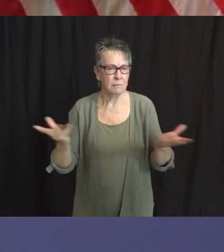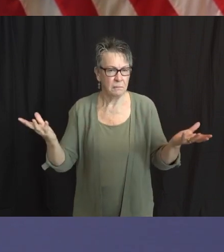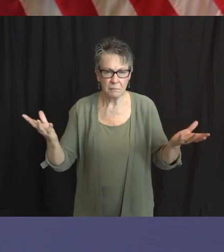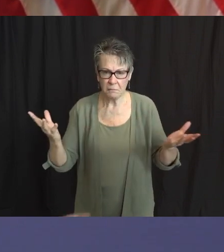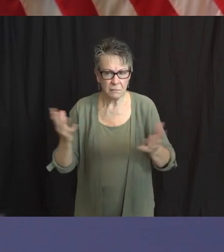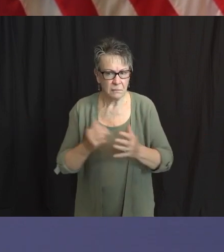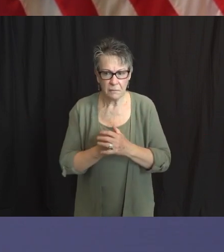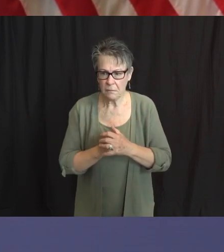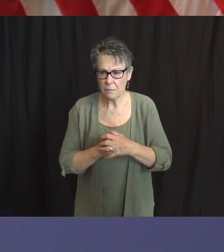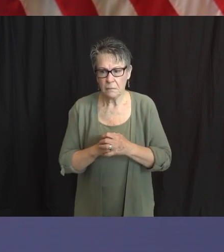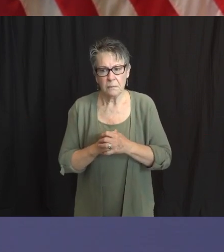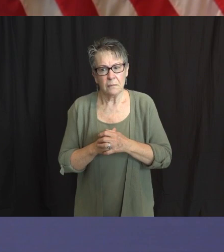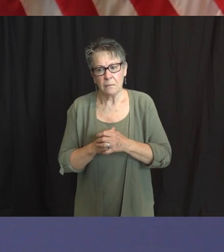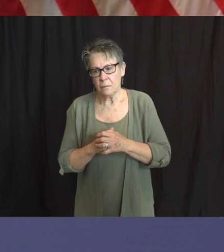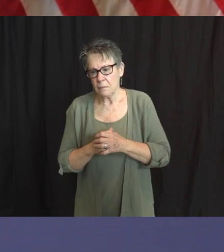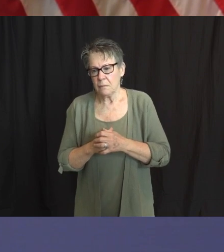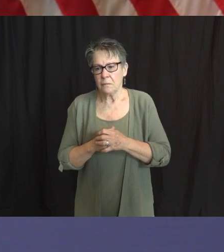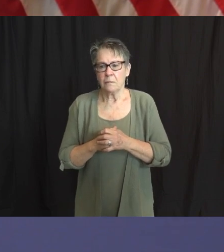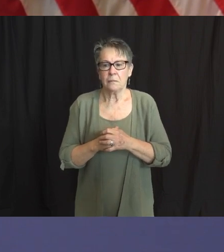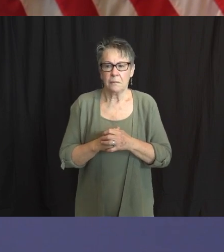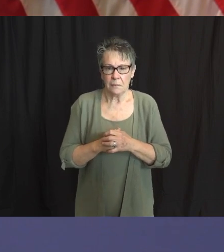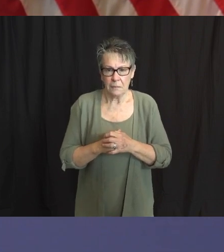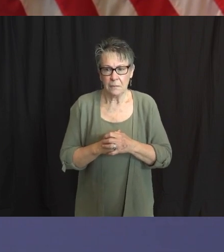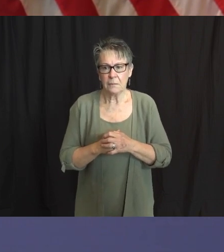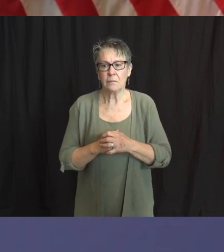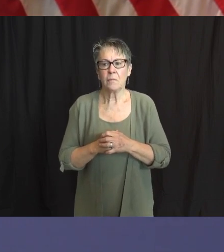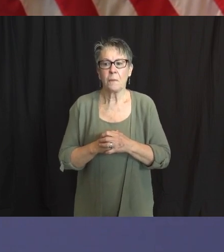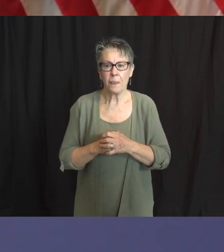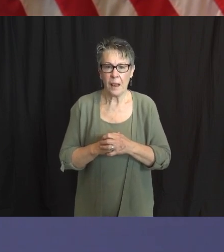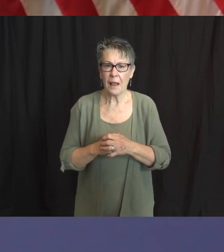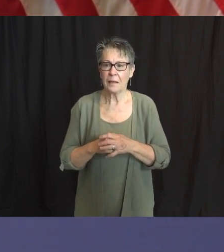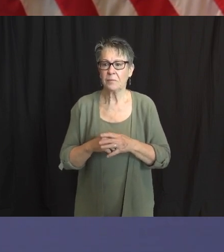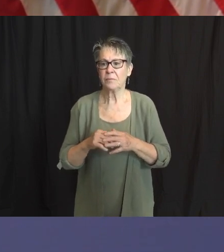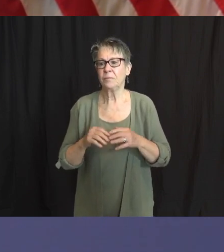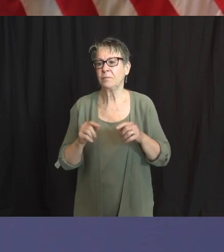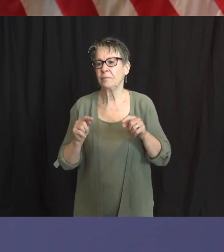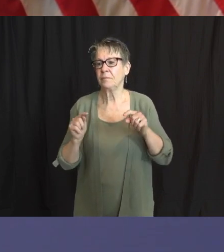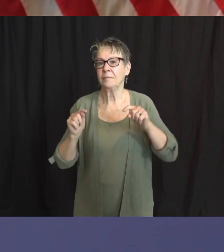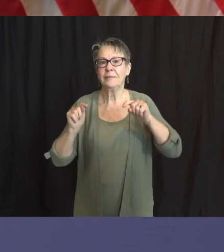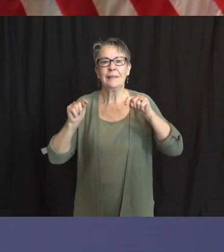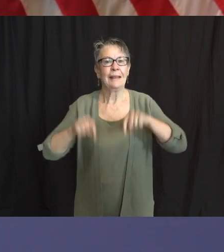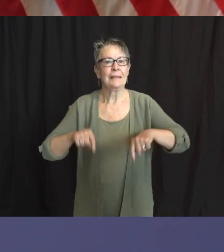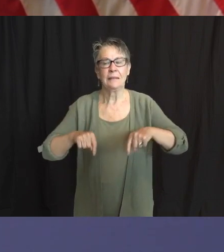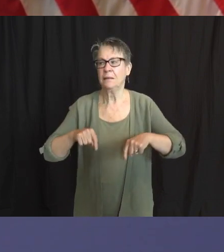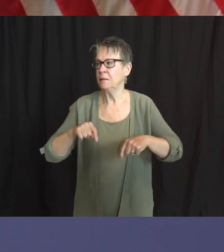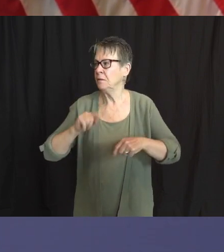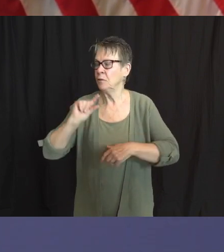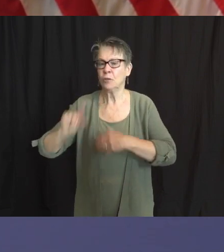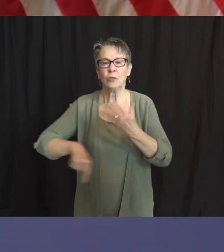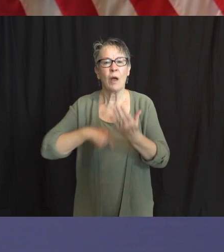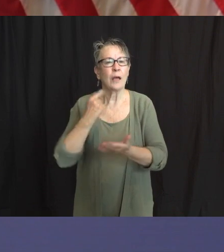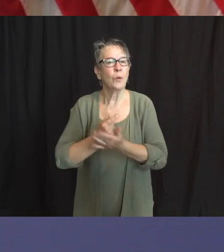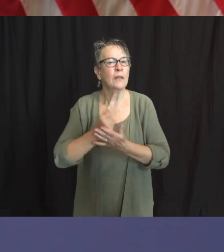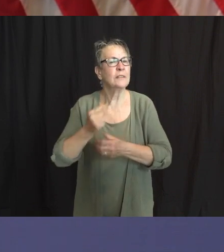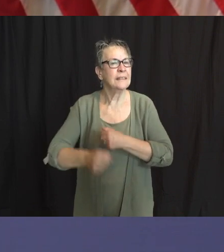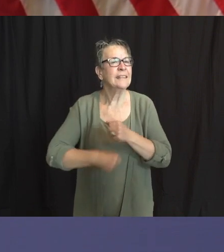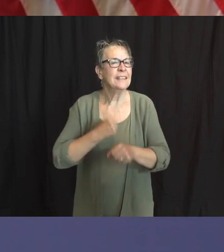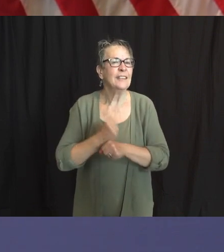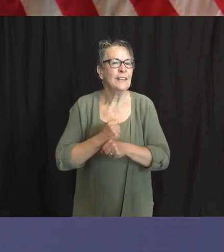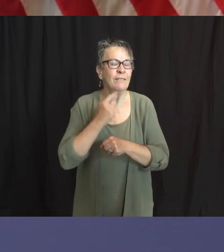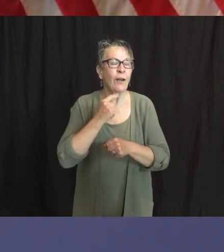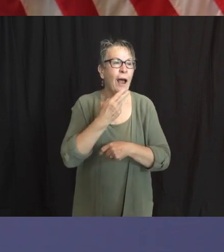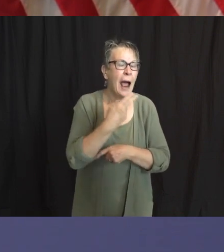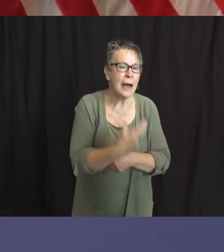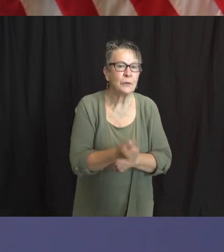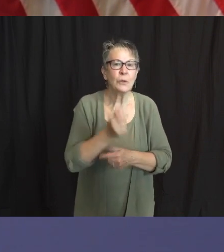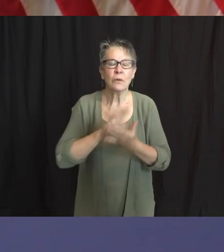is unlike any in any of our lives. I mean, this is literally, I suspect it's something akin to graduating